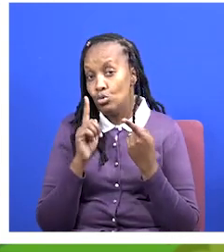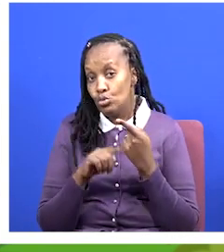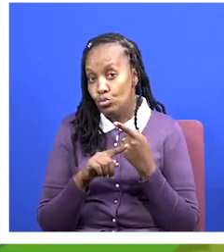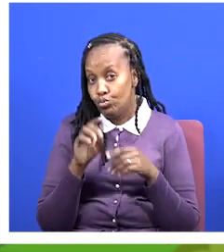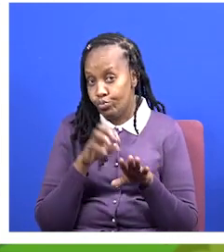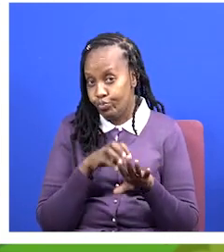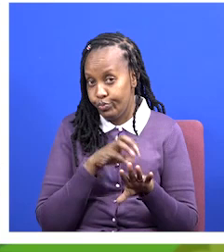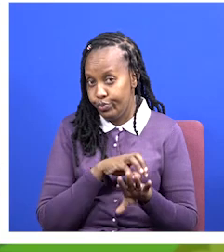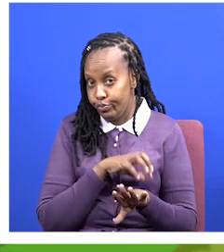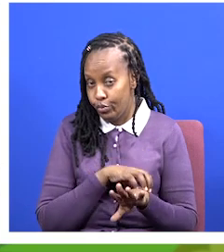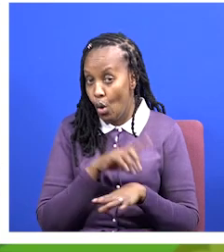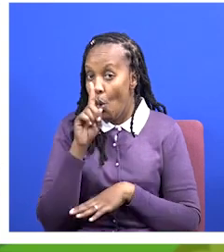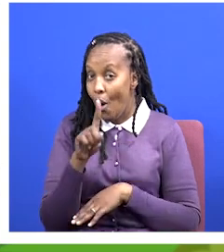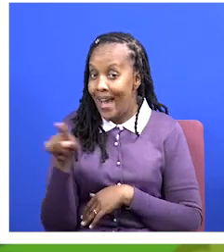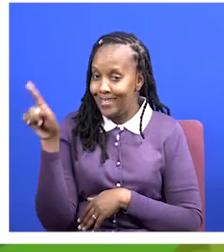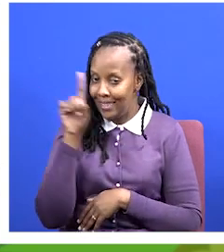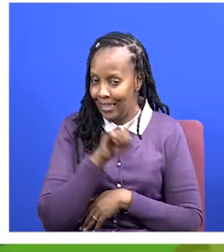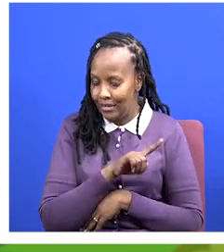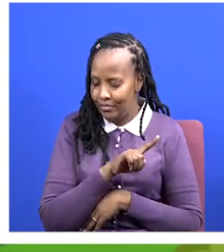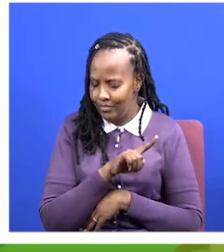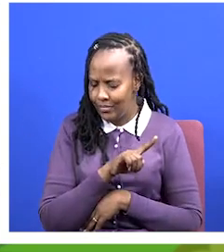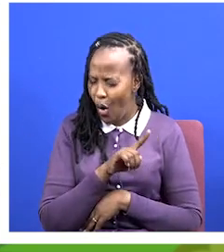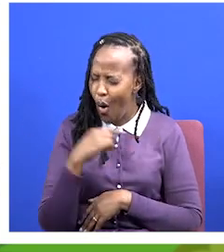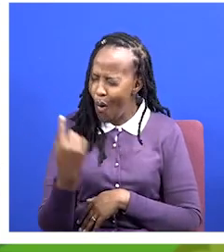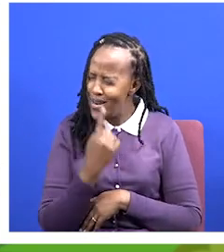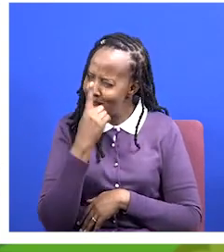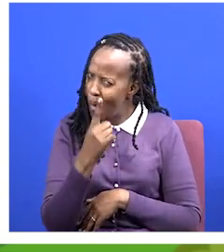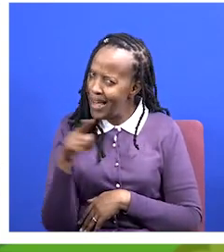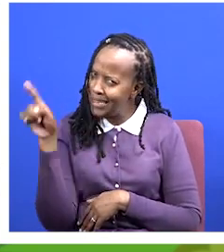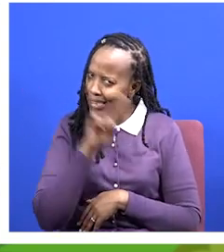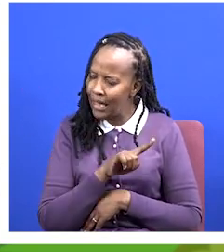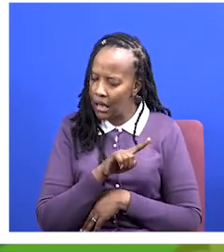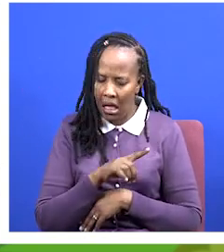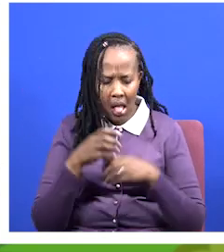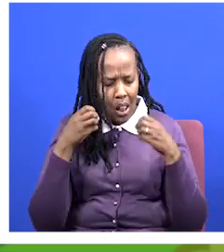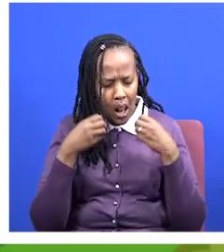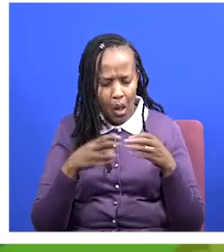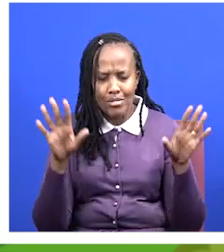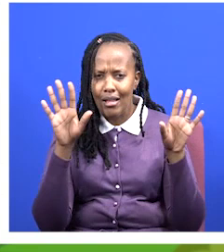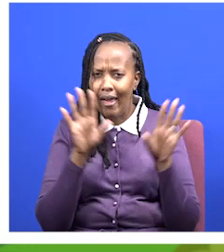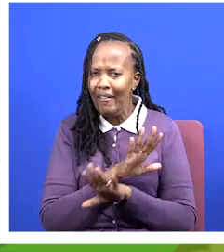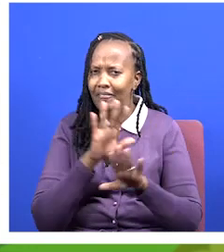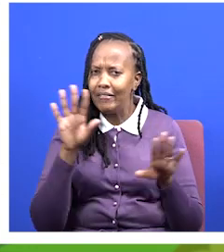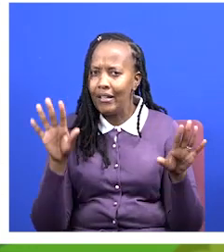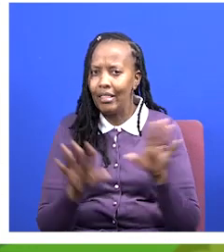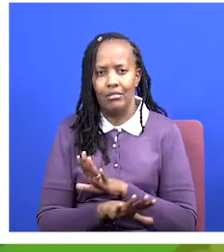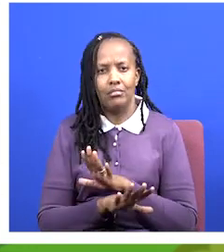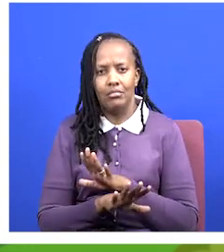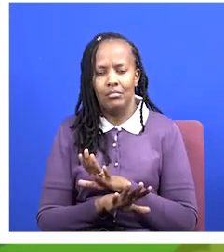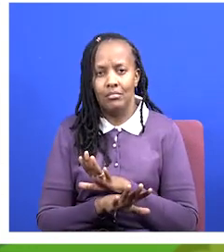Job. In one day, he lost all of his